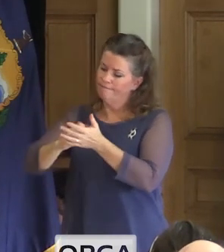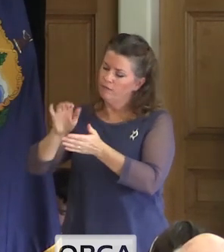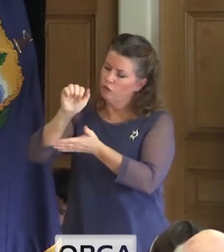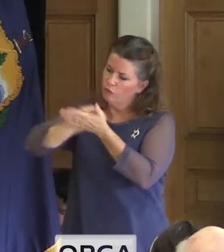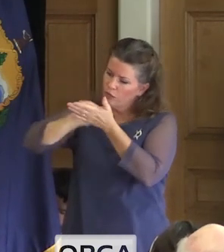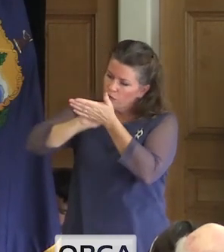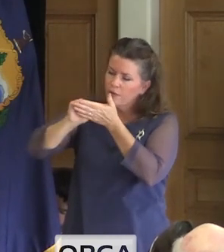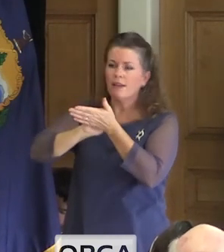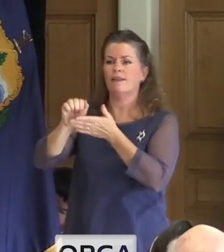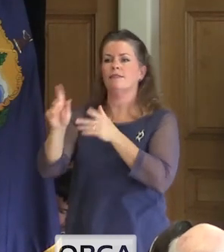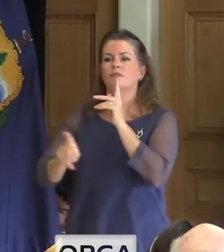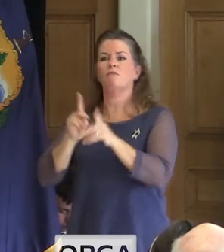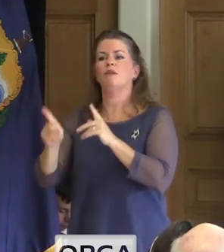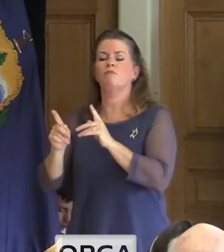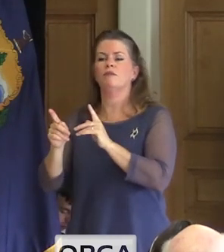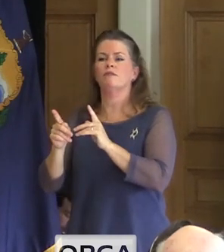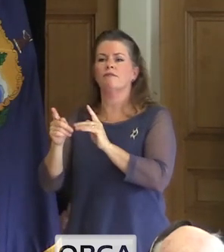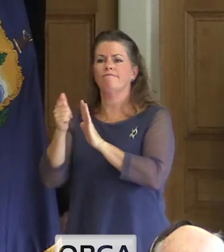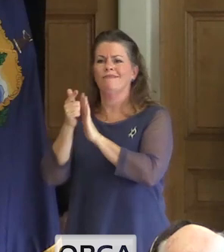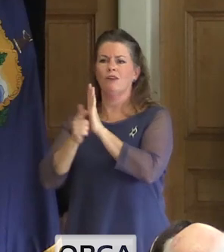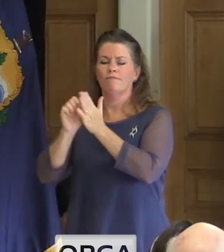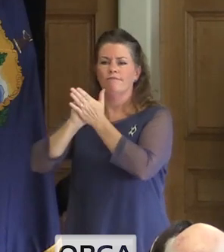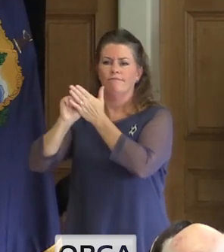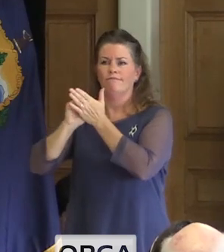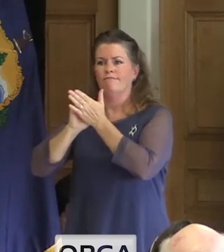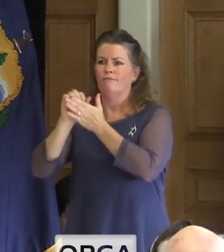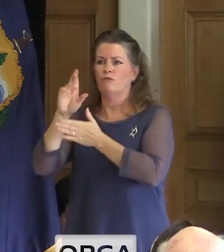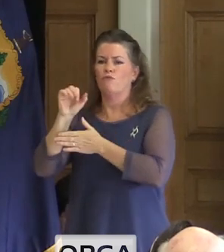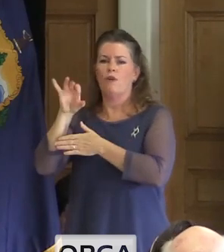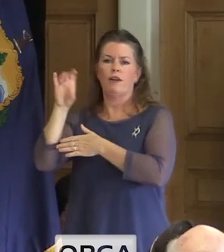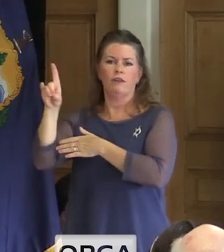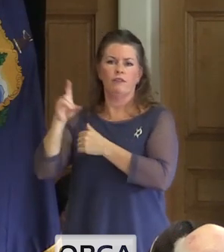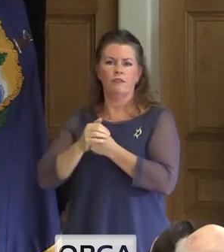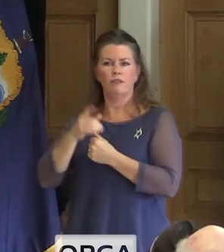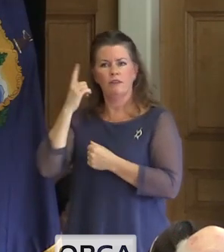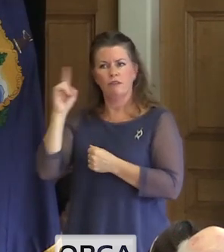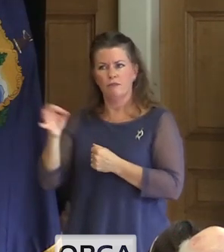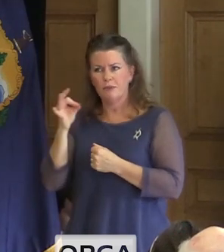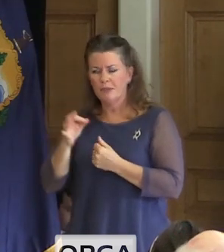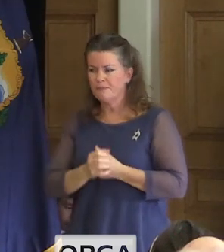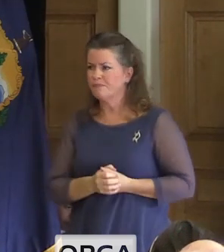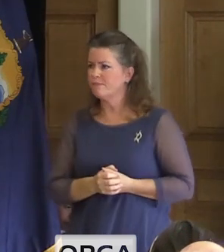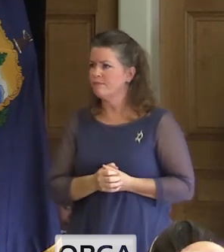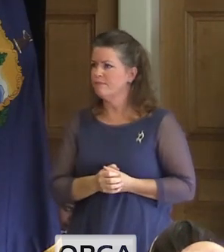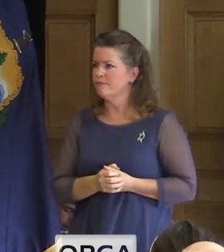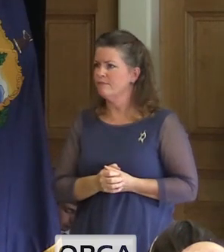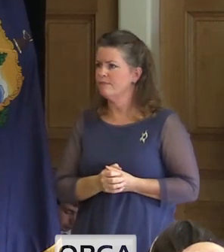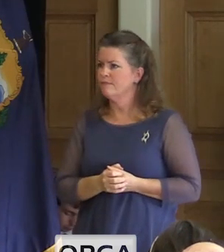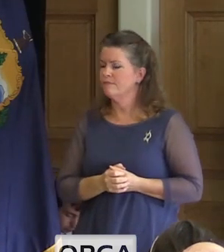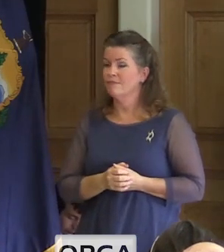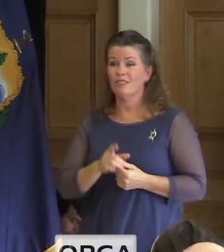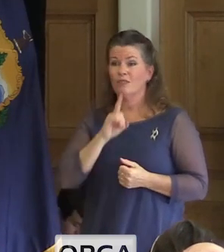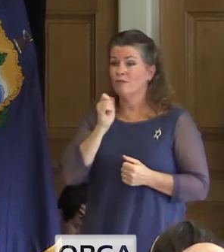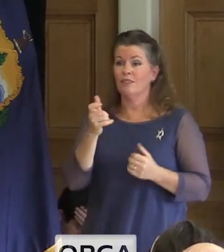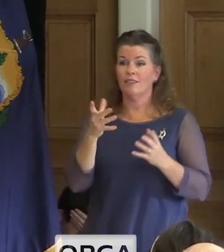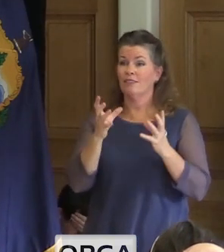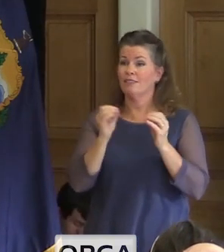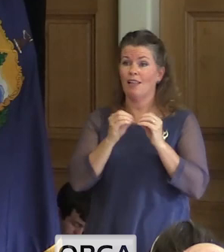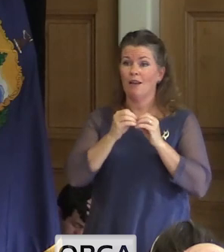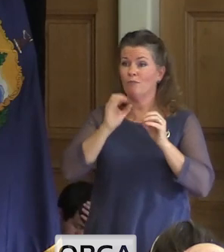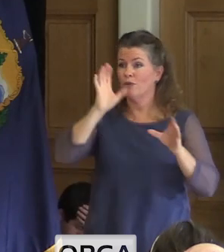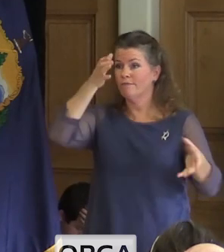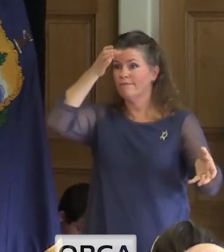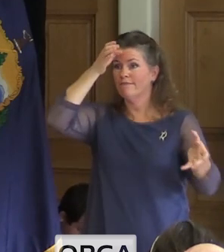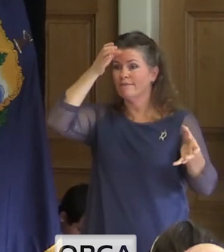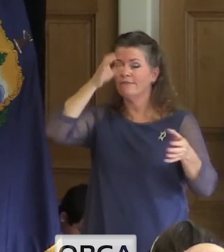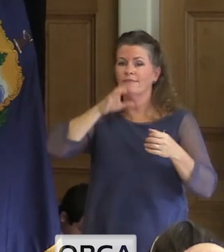possession of marijuana. That's a significant step forward. Second of all, what we're seeing is heightened consciousness about